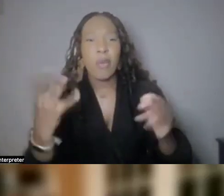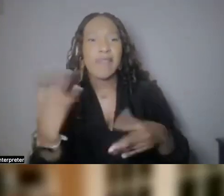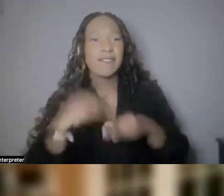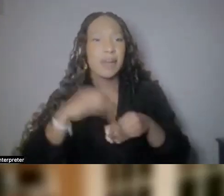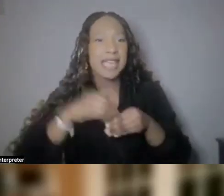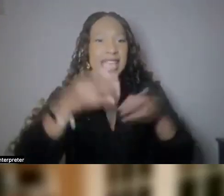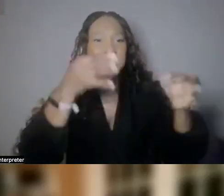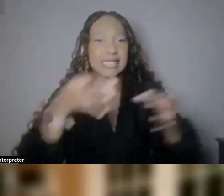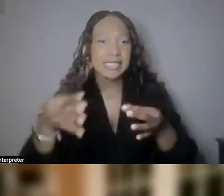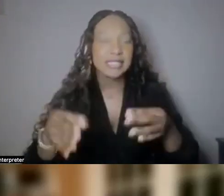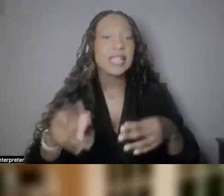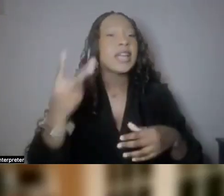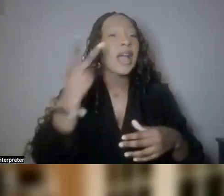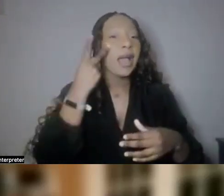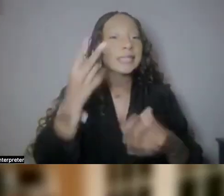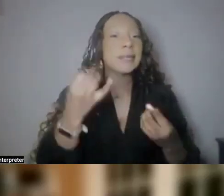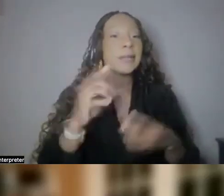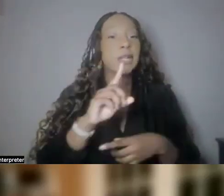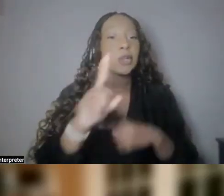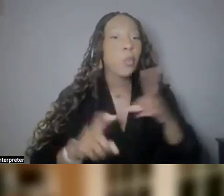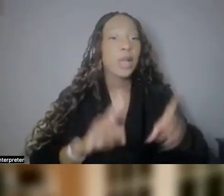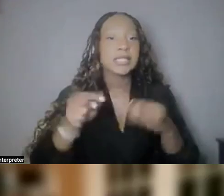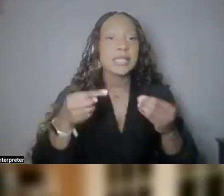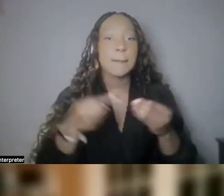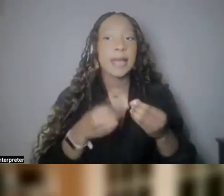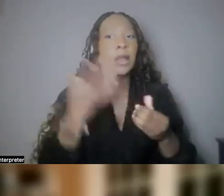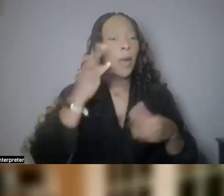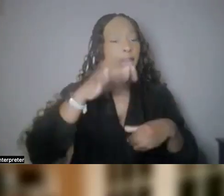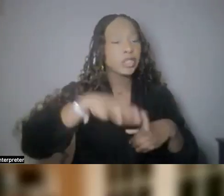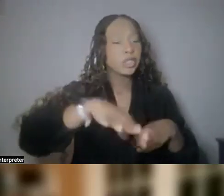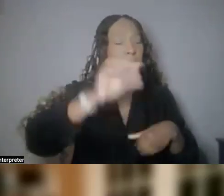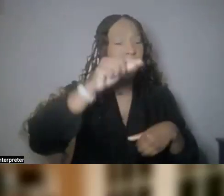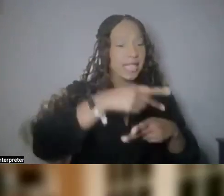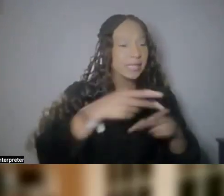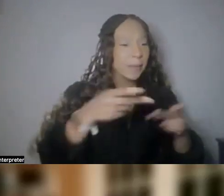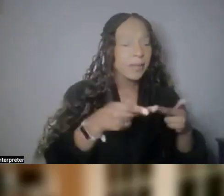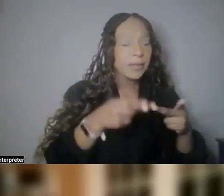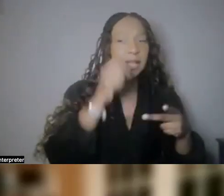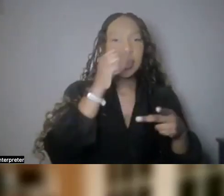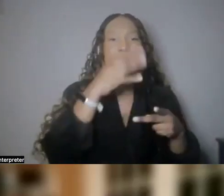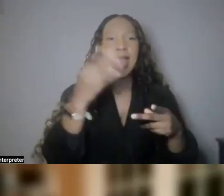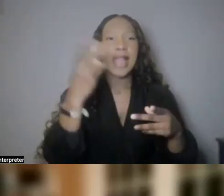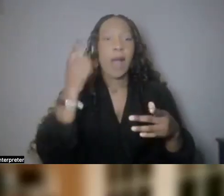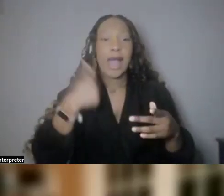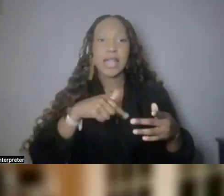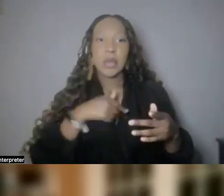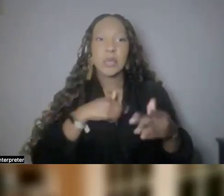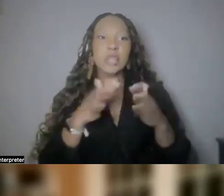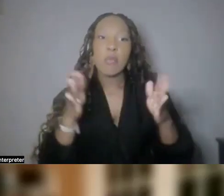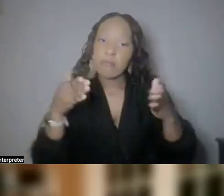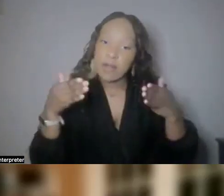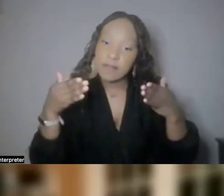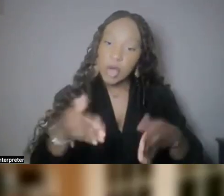space about, why this space, and then more importantly, why are we so hyper focused